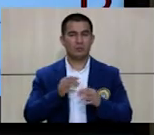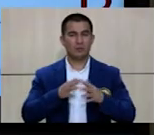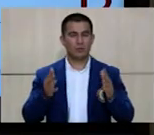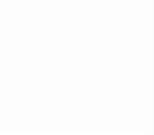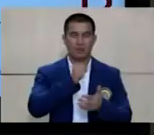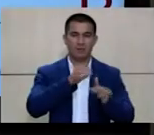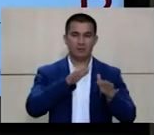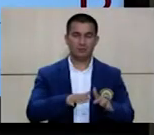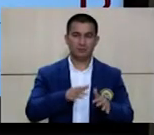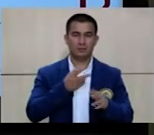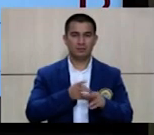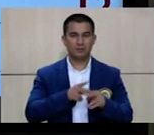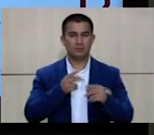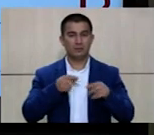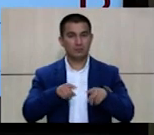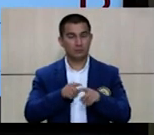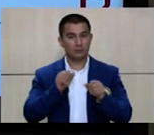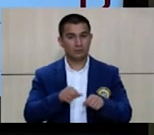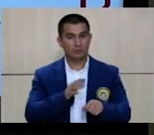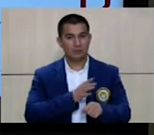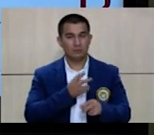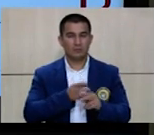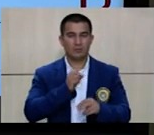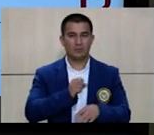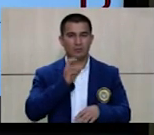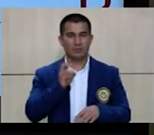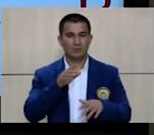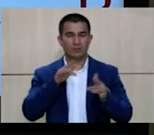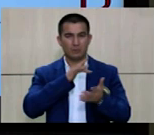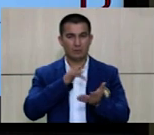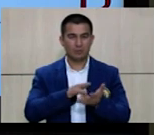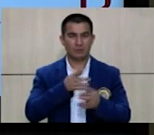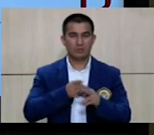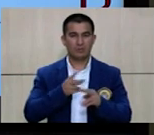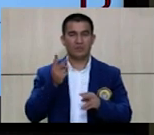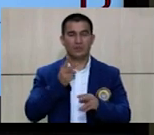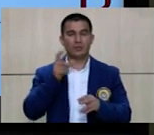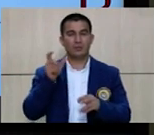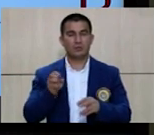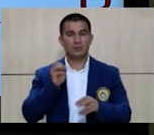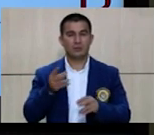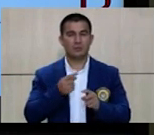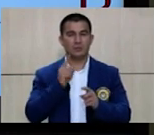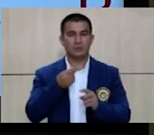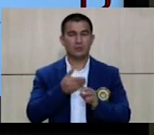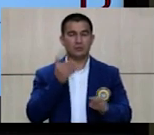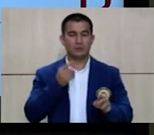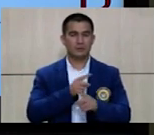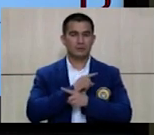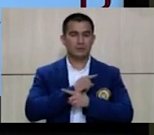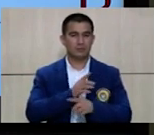ekan. Shuning uchun u A shahardan B shaharga ikkinchi piyodadan 1 soat oldin yetib